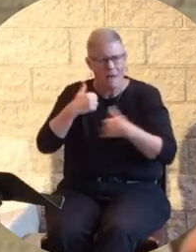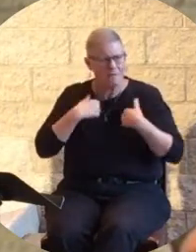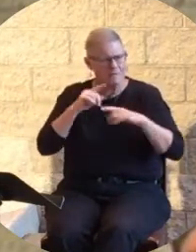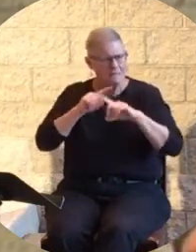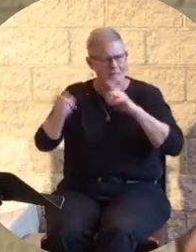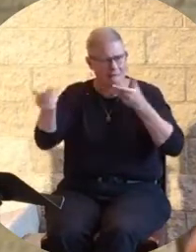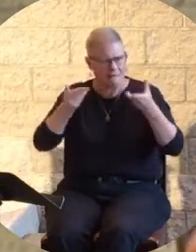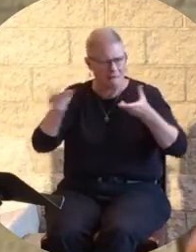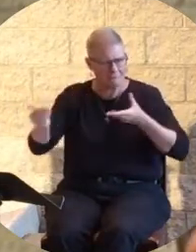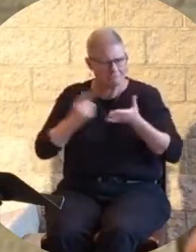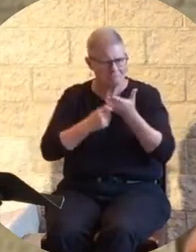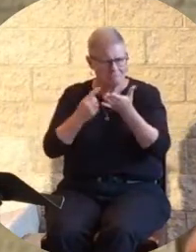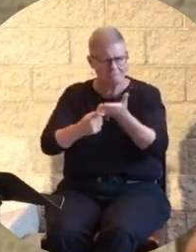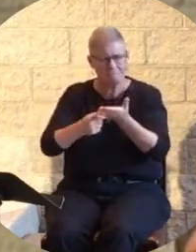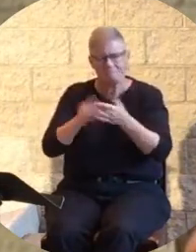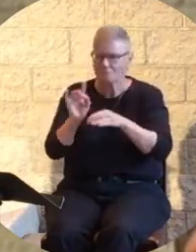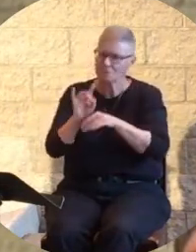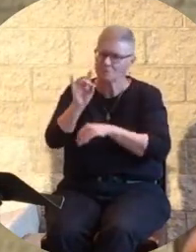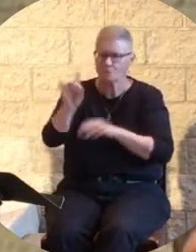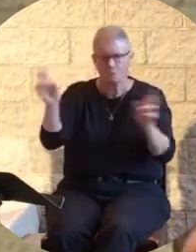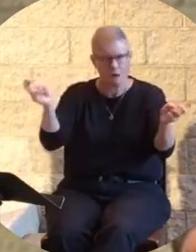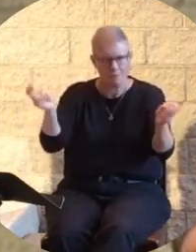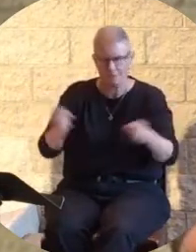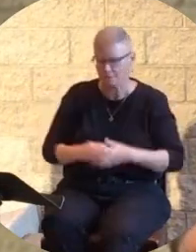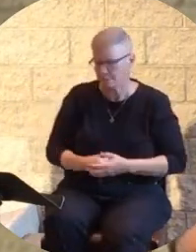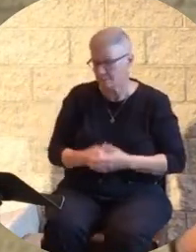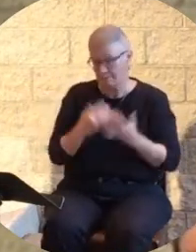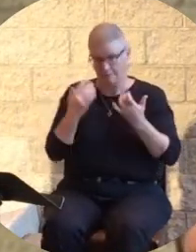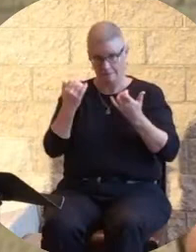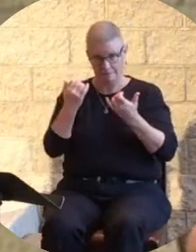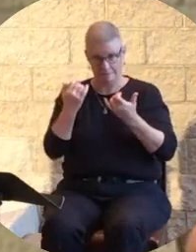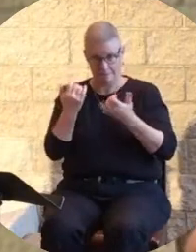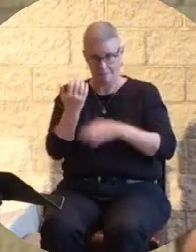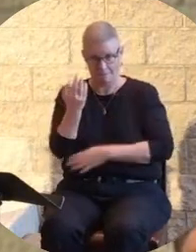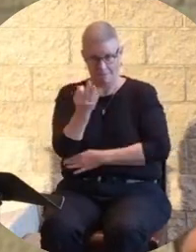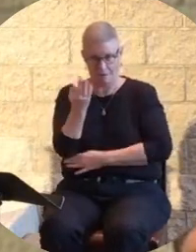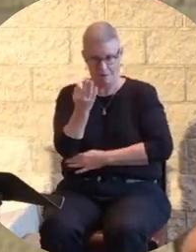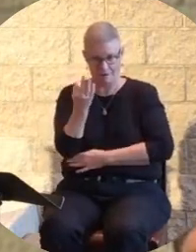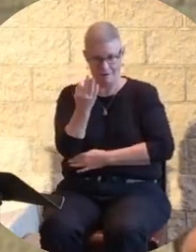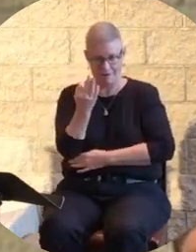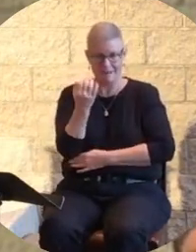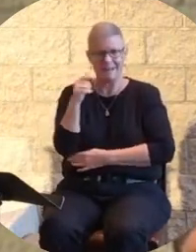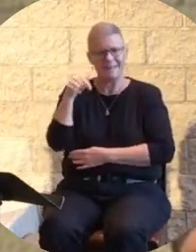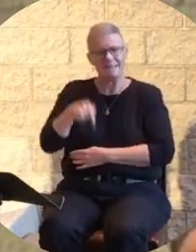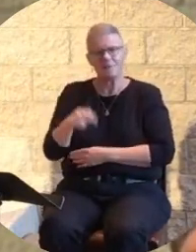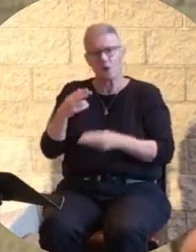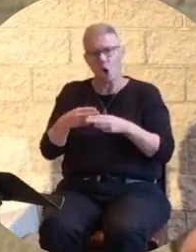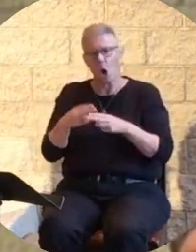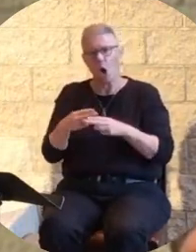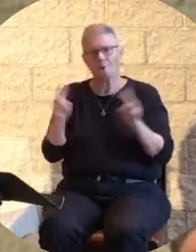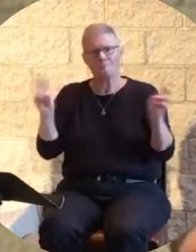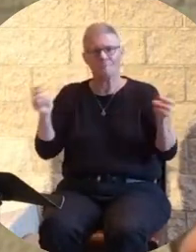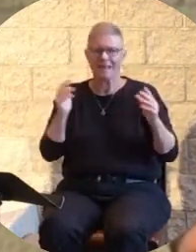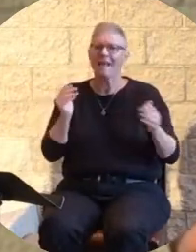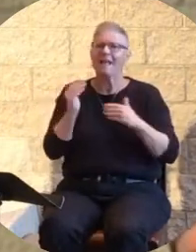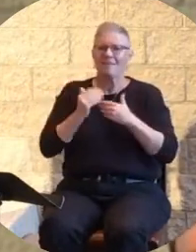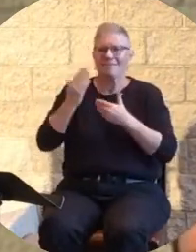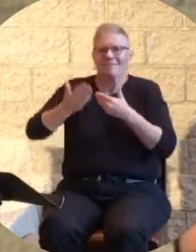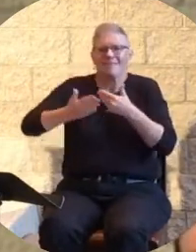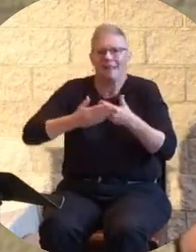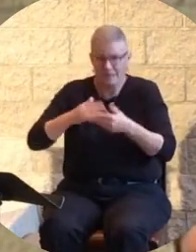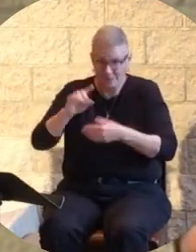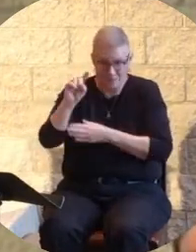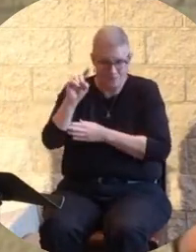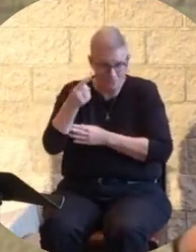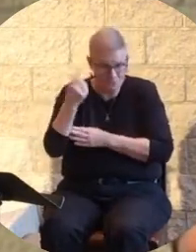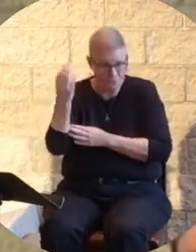topics. And then this coming Friday is the next First Friday experience. It's going to be October already.